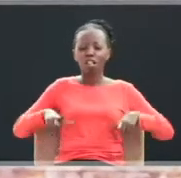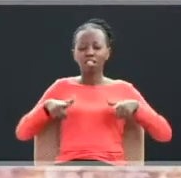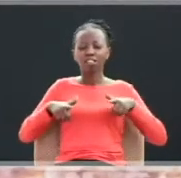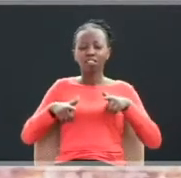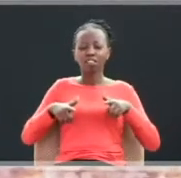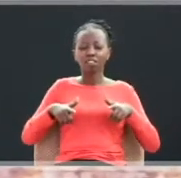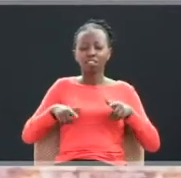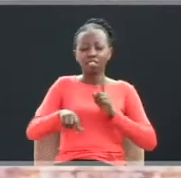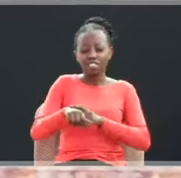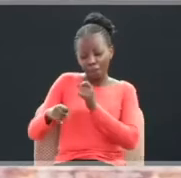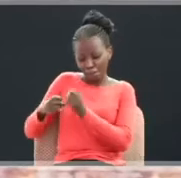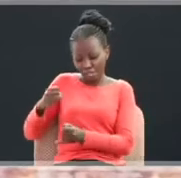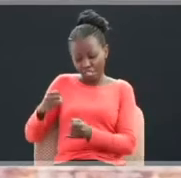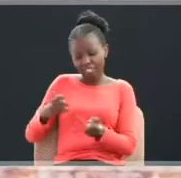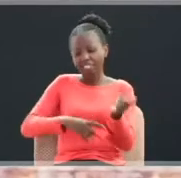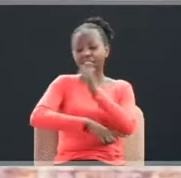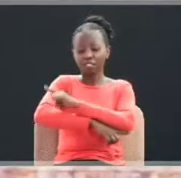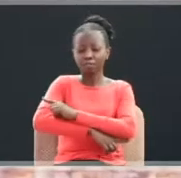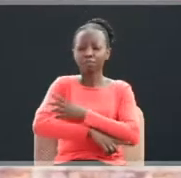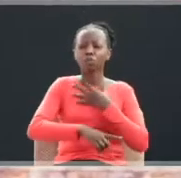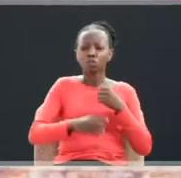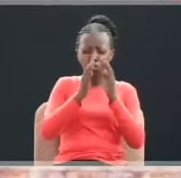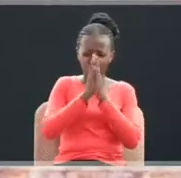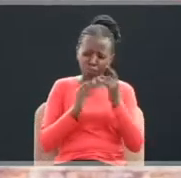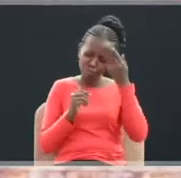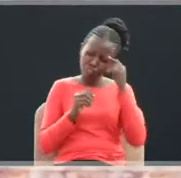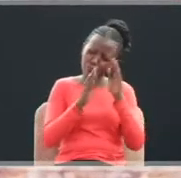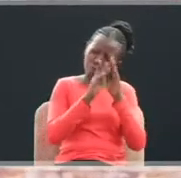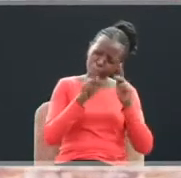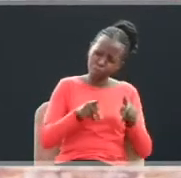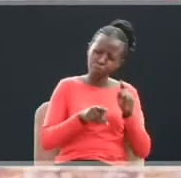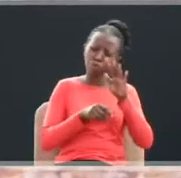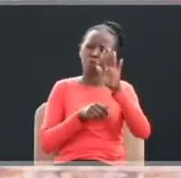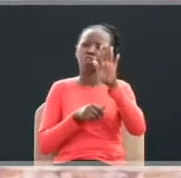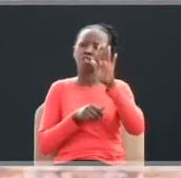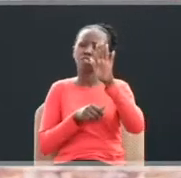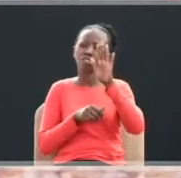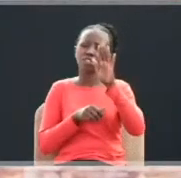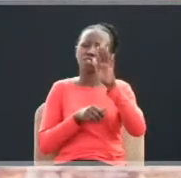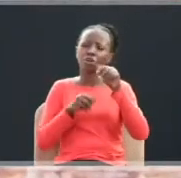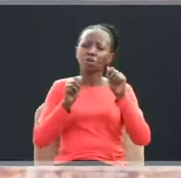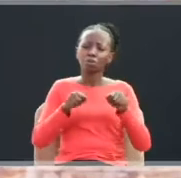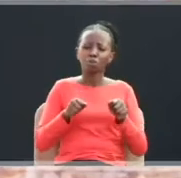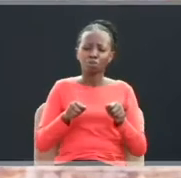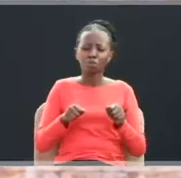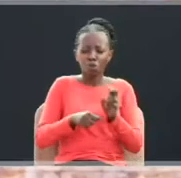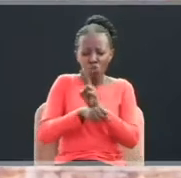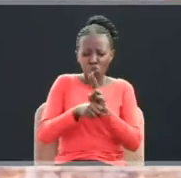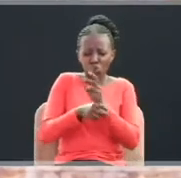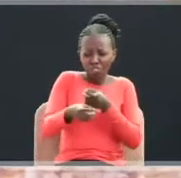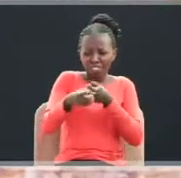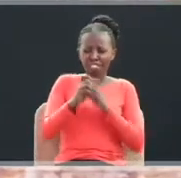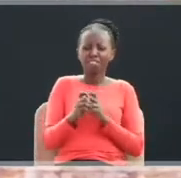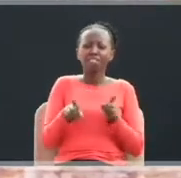days of the last days. I want to pray for your people, Heavenly Father, that they will stir up the gifts that they have.